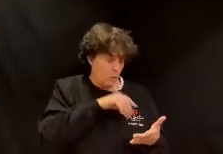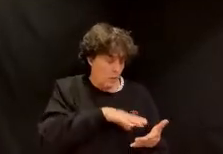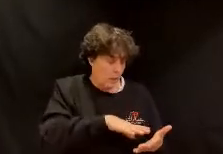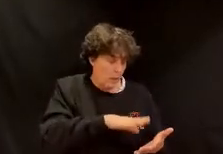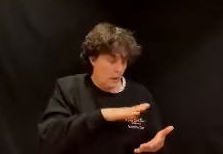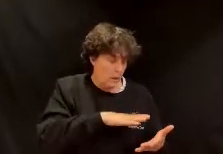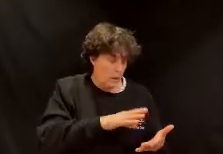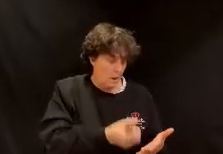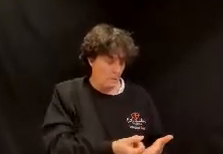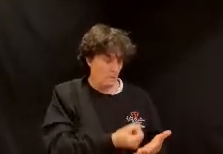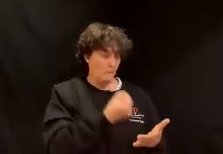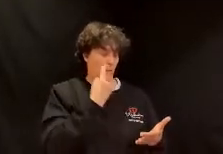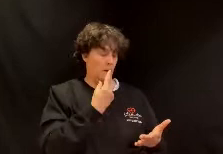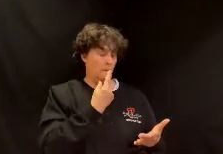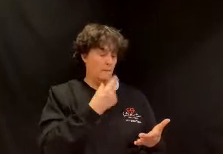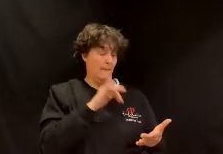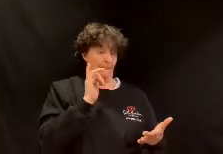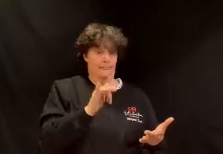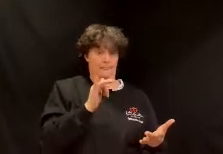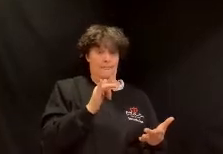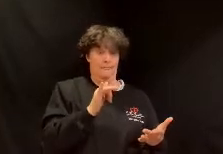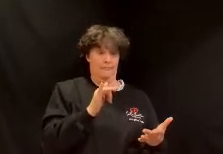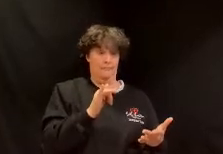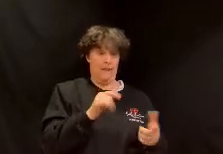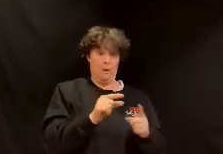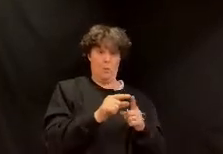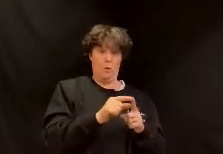a rhema, and in that rhema there's faith.